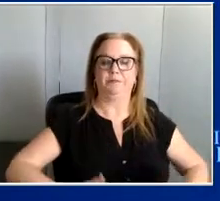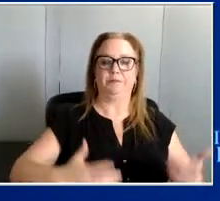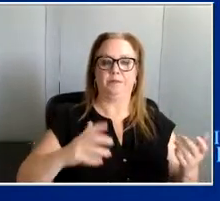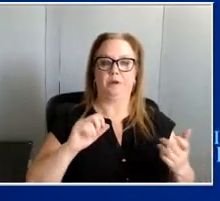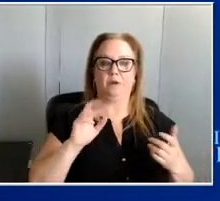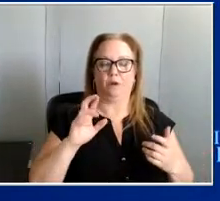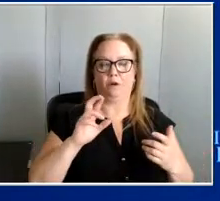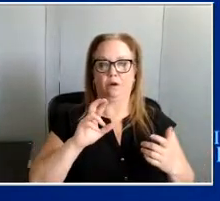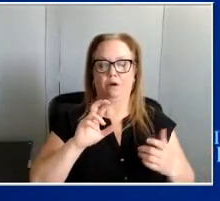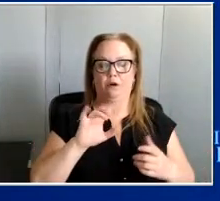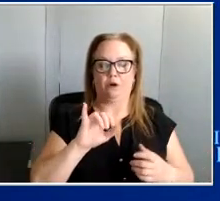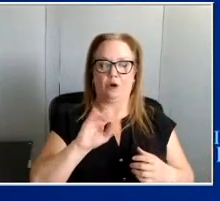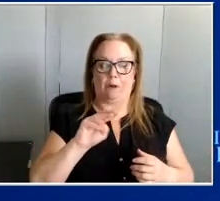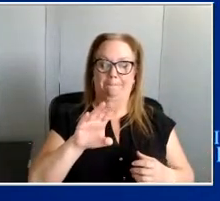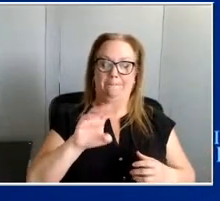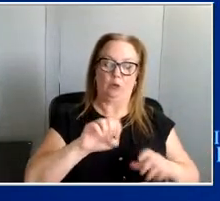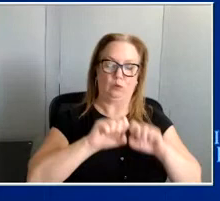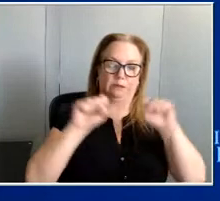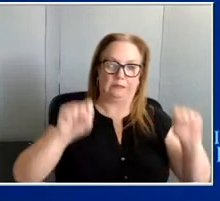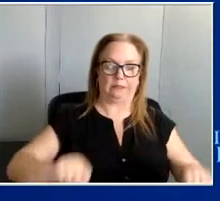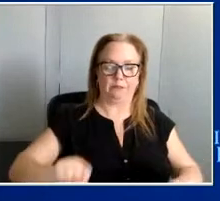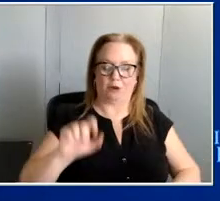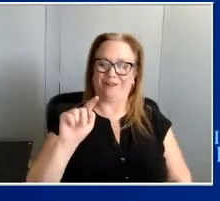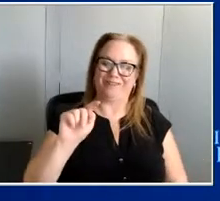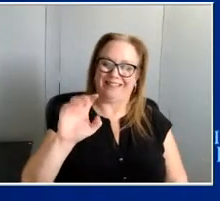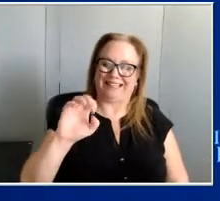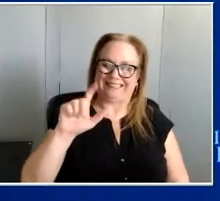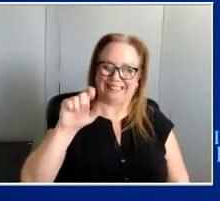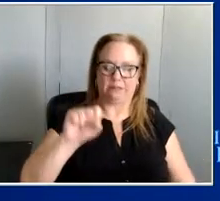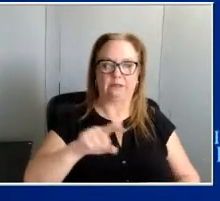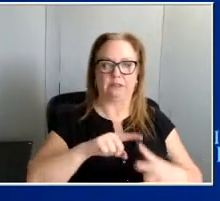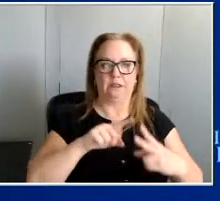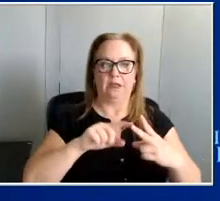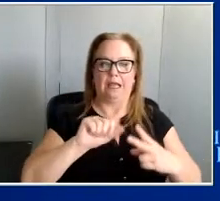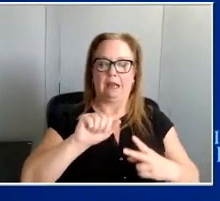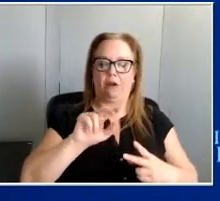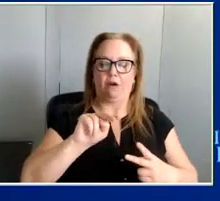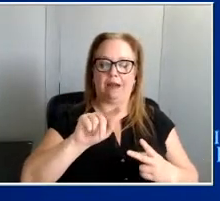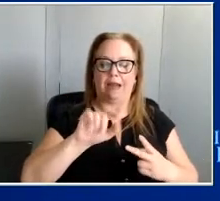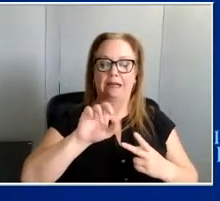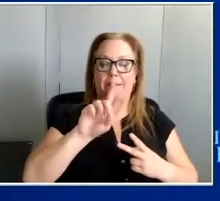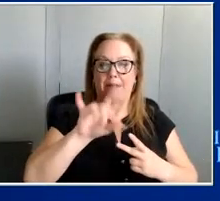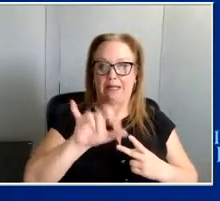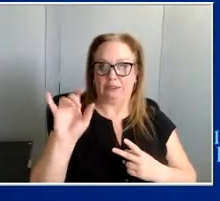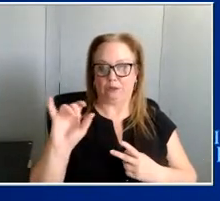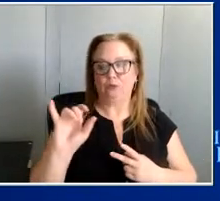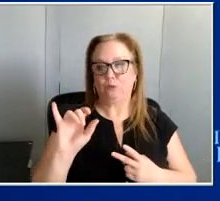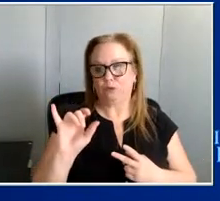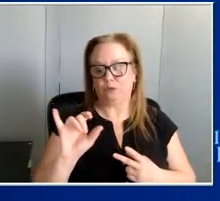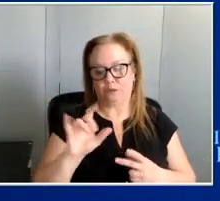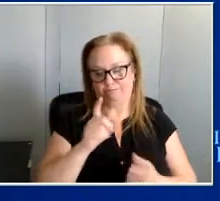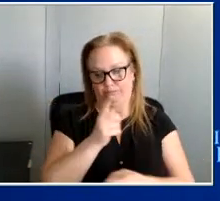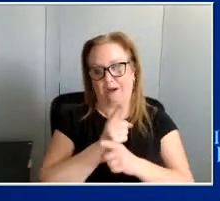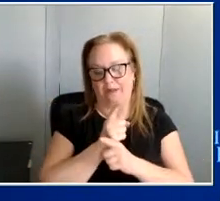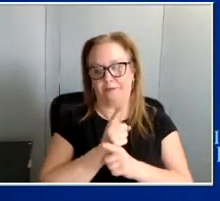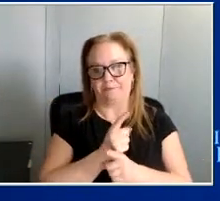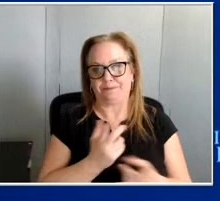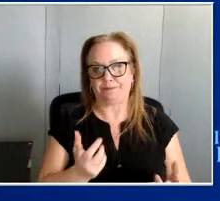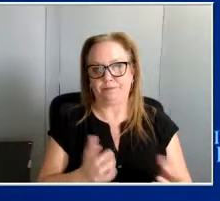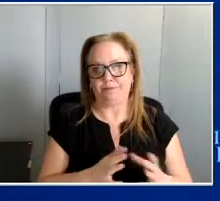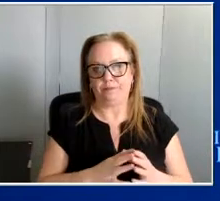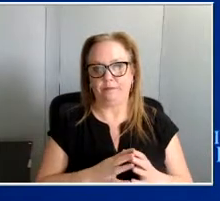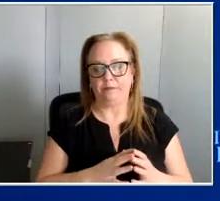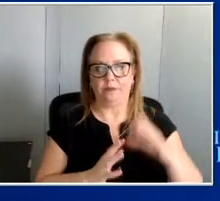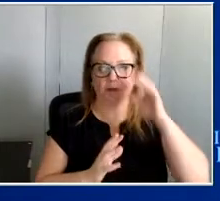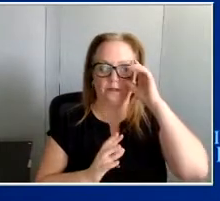immune systems, our T cells, and our antibodies as well. So I think you're exactly right with that. It is